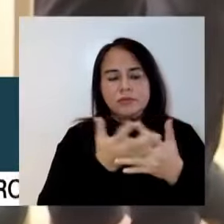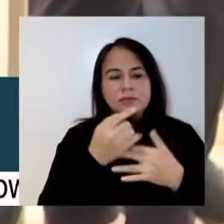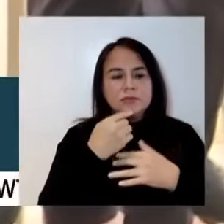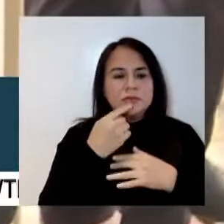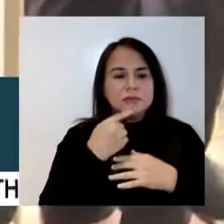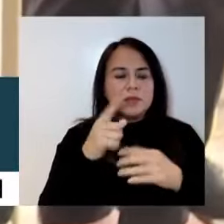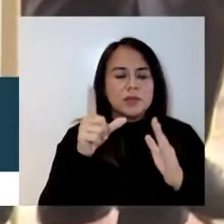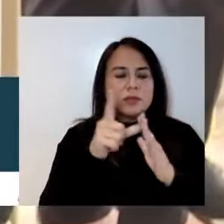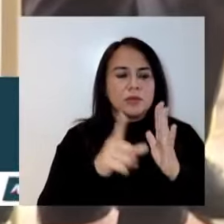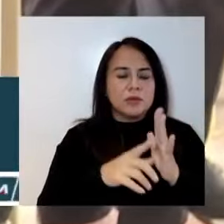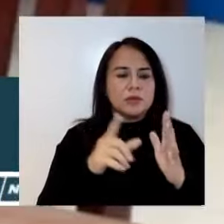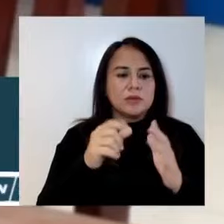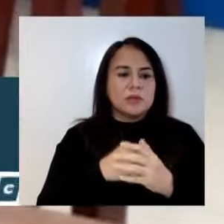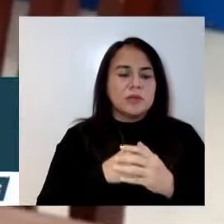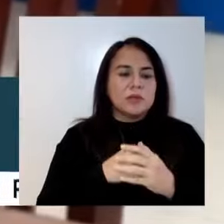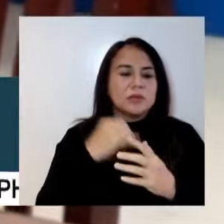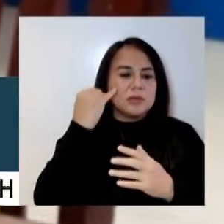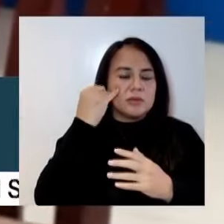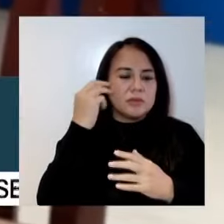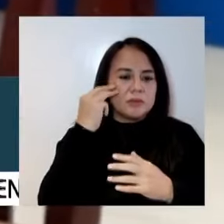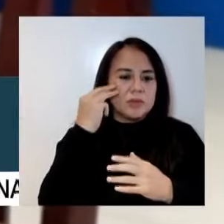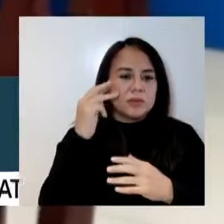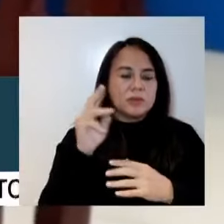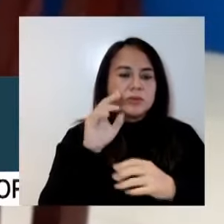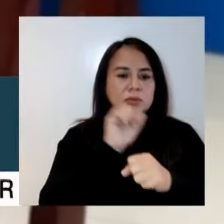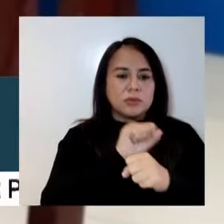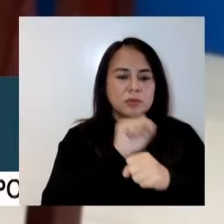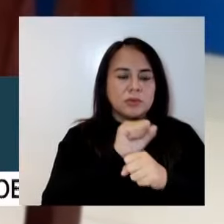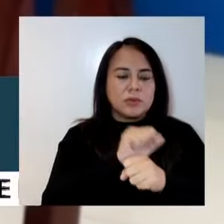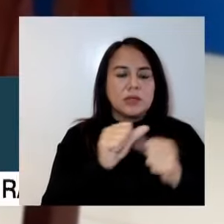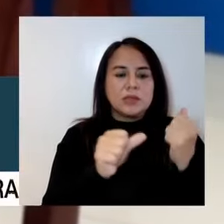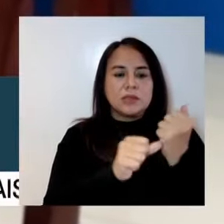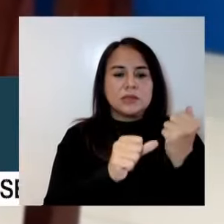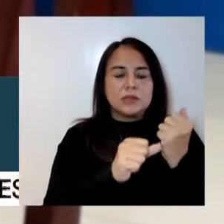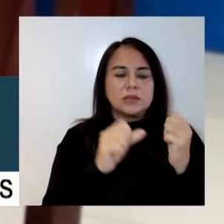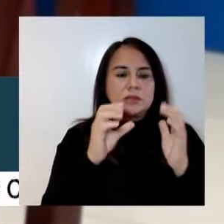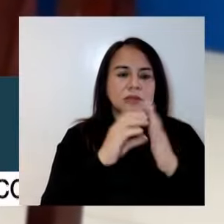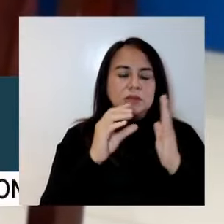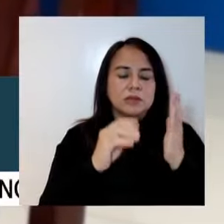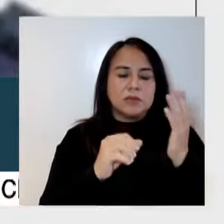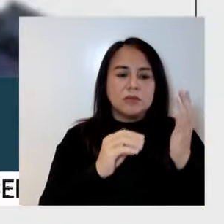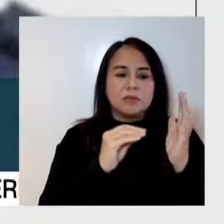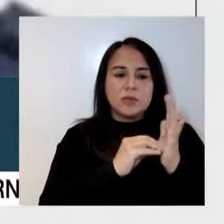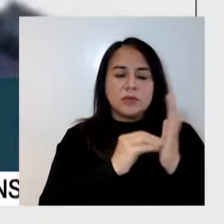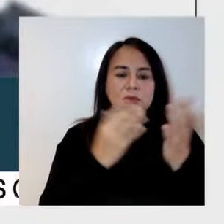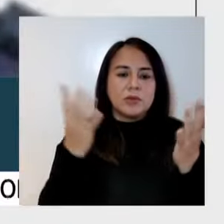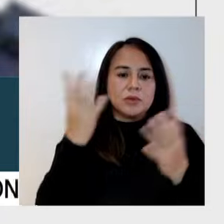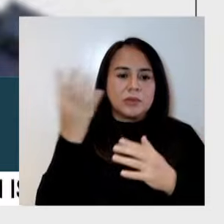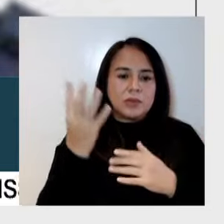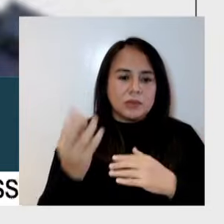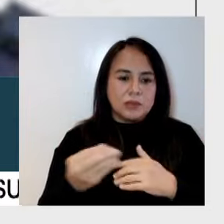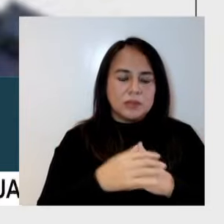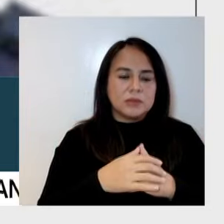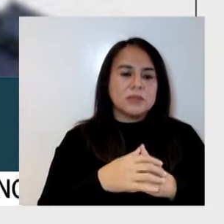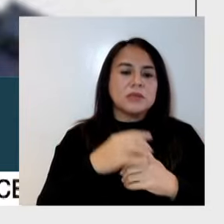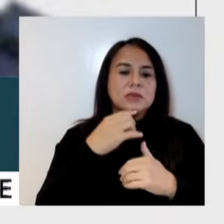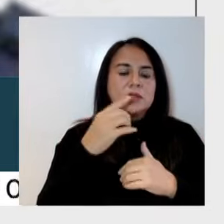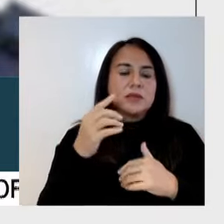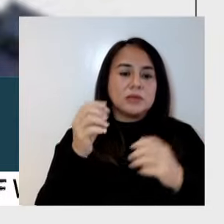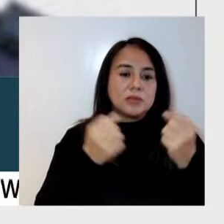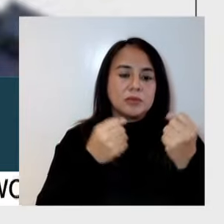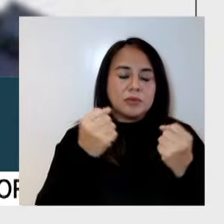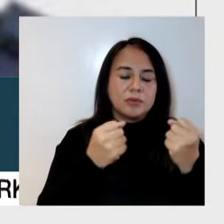of suspect Jeffrey Magpantay used to work as an assistant city prosecutor in Batangas. Magpantay is a driver bodyguard